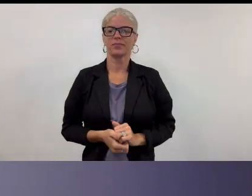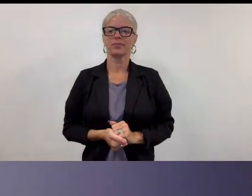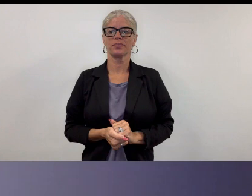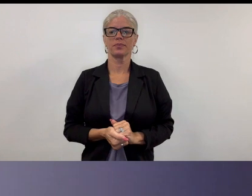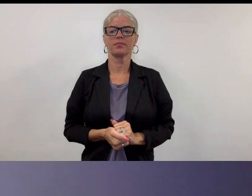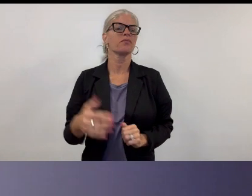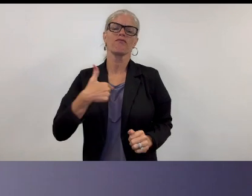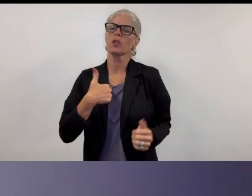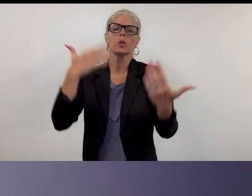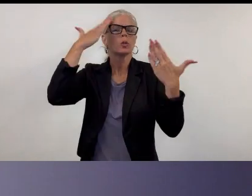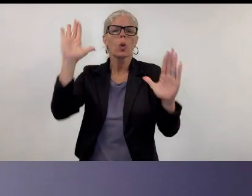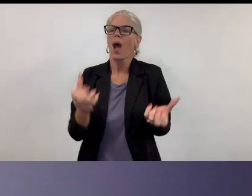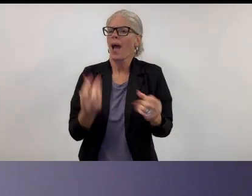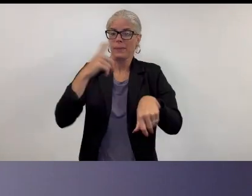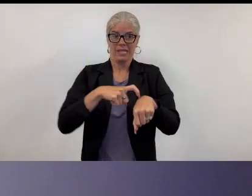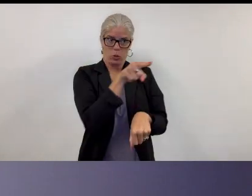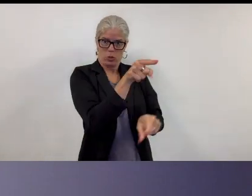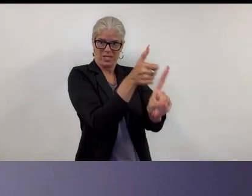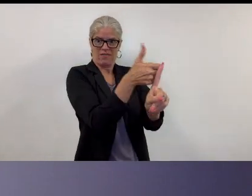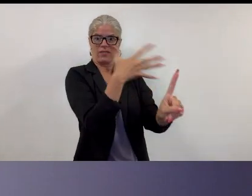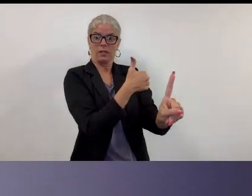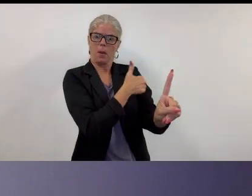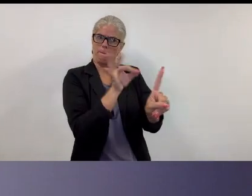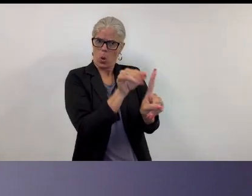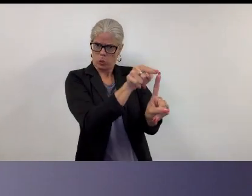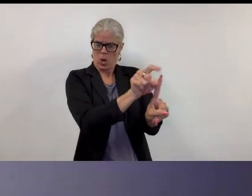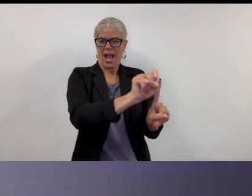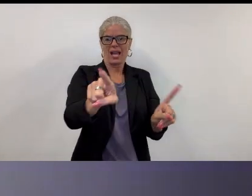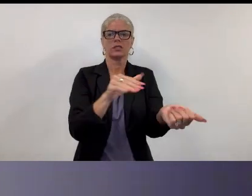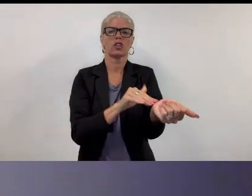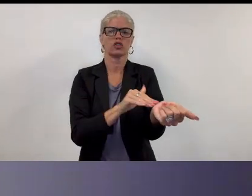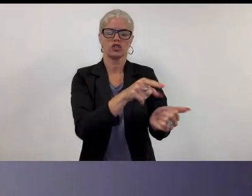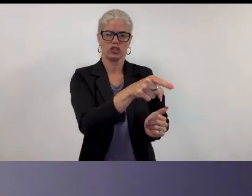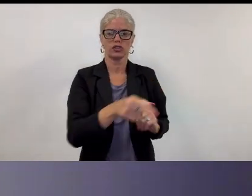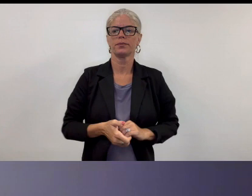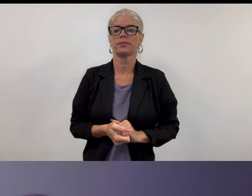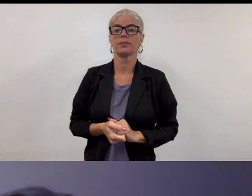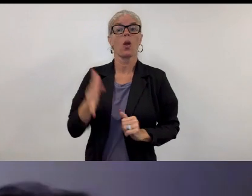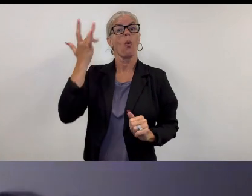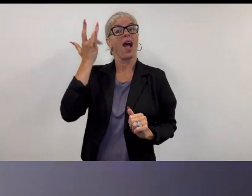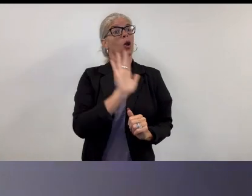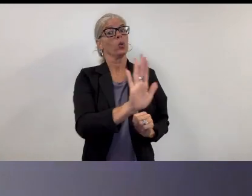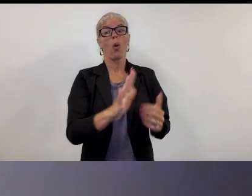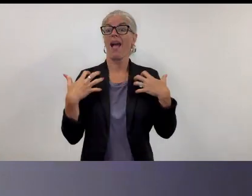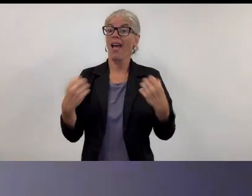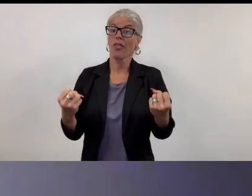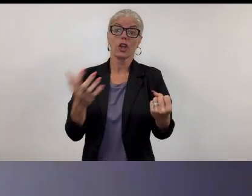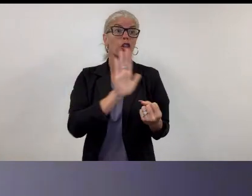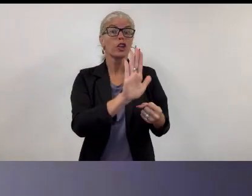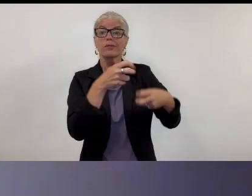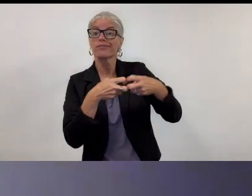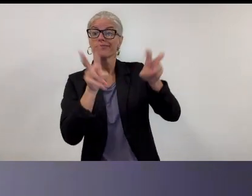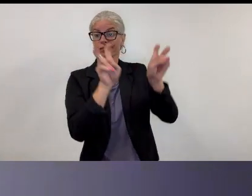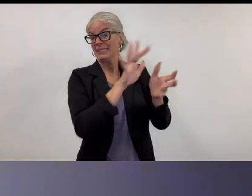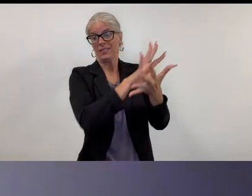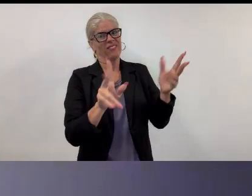had so far. So check with your healthcare professional because your healthcare issues are as unique as mine. And so